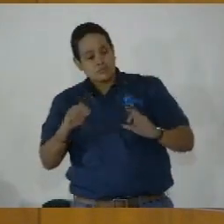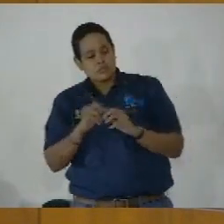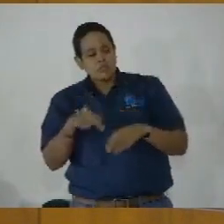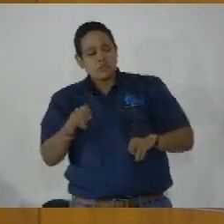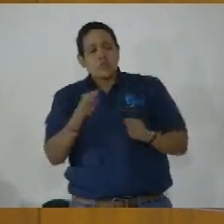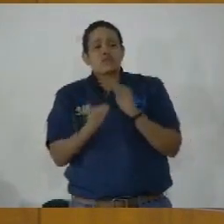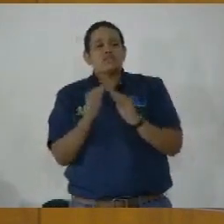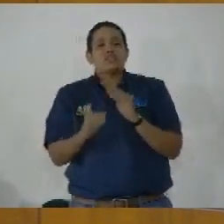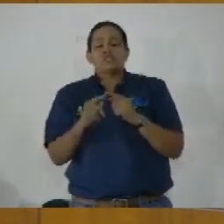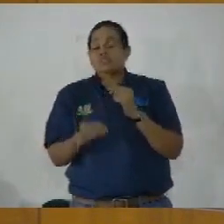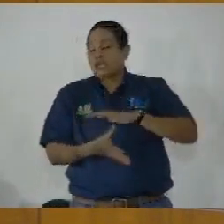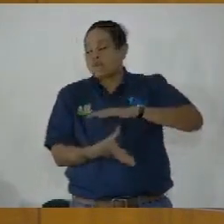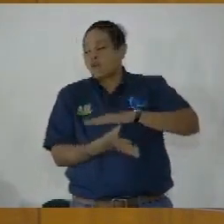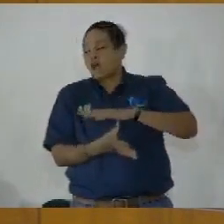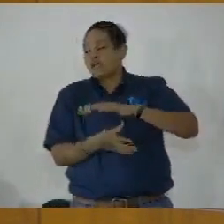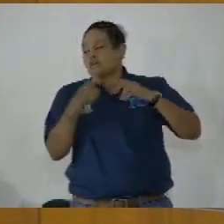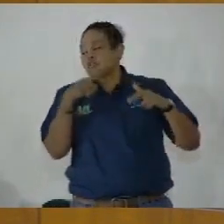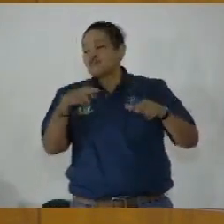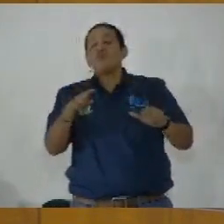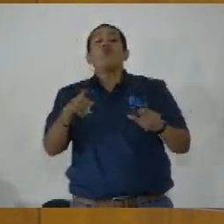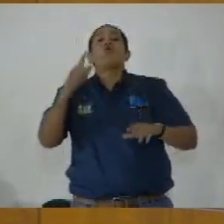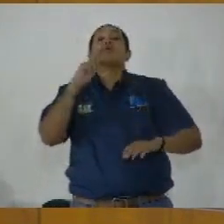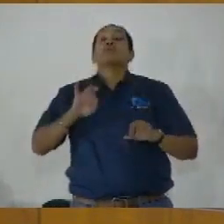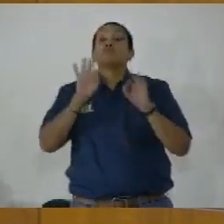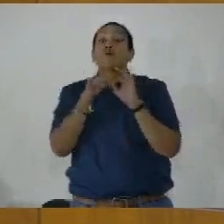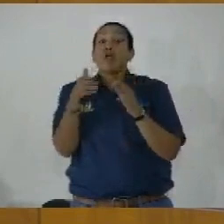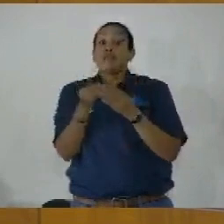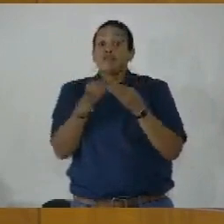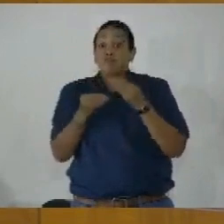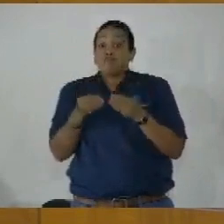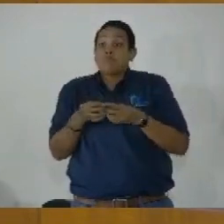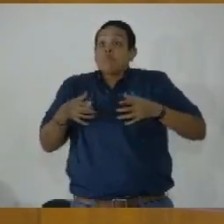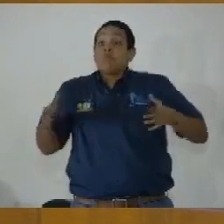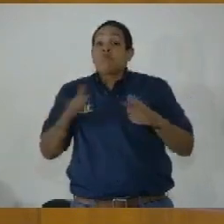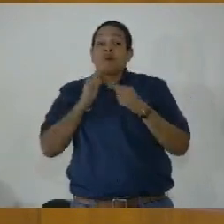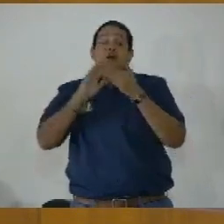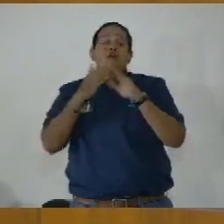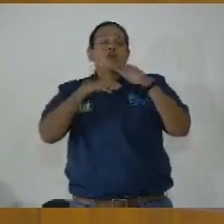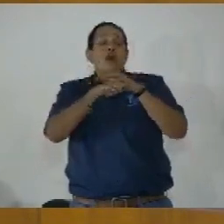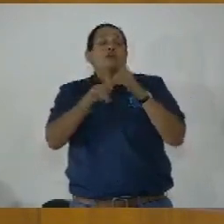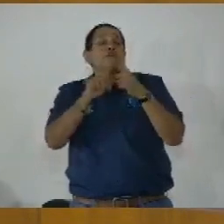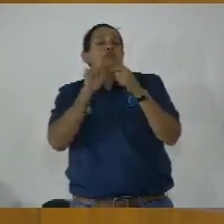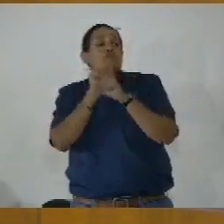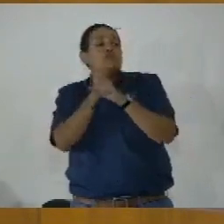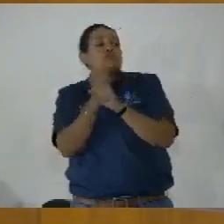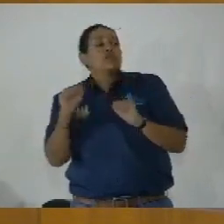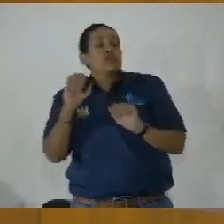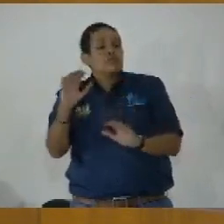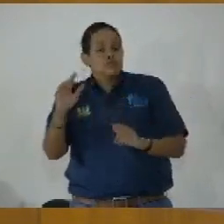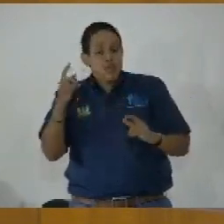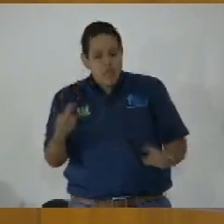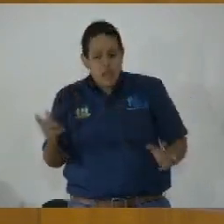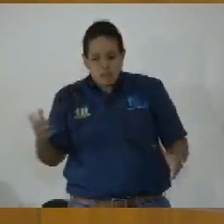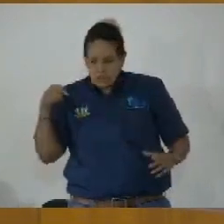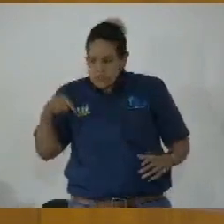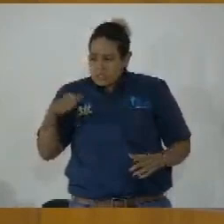rehabilitation, prioritizing roads vital to economic activity, community access, and safety. So